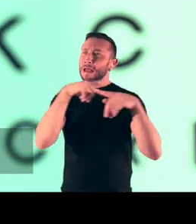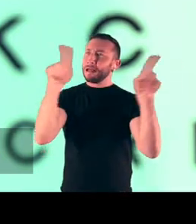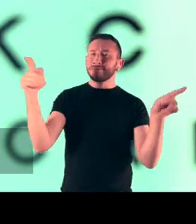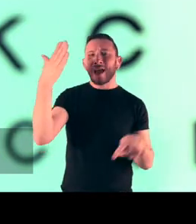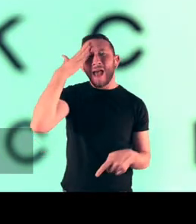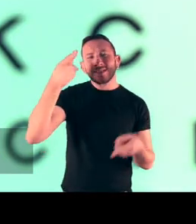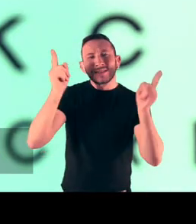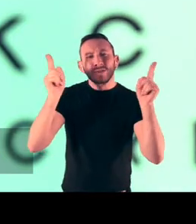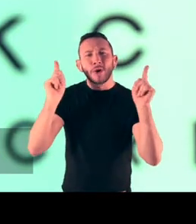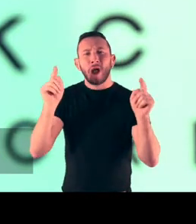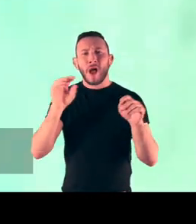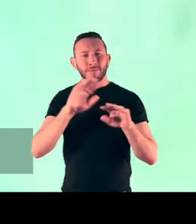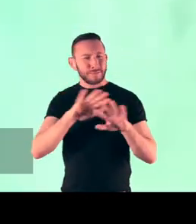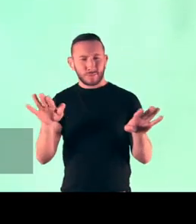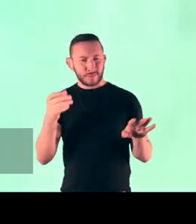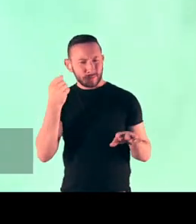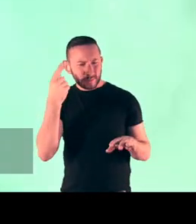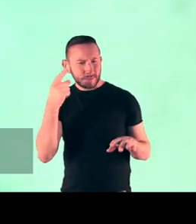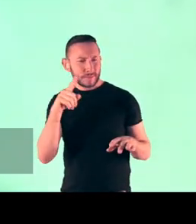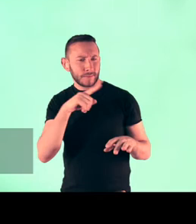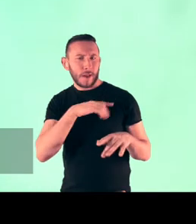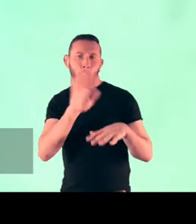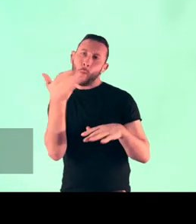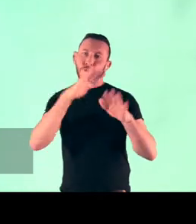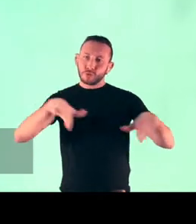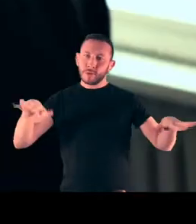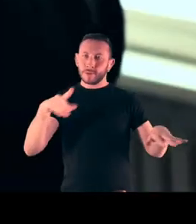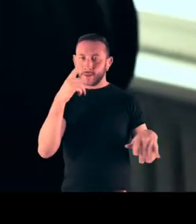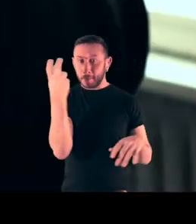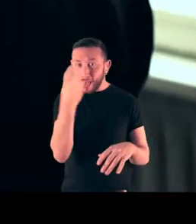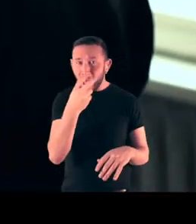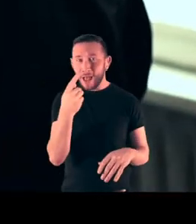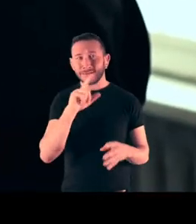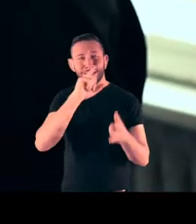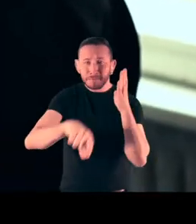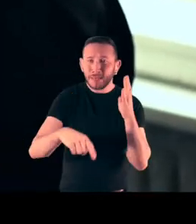any headmaster can't see why children of any